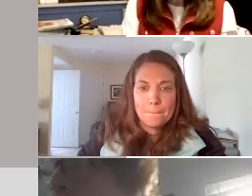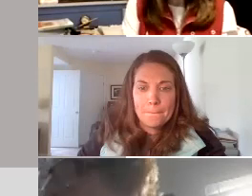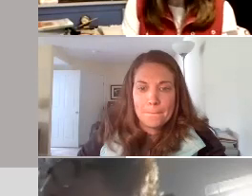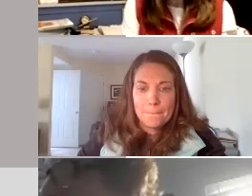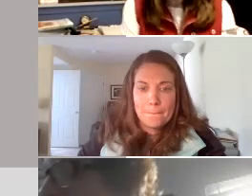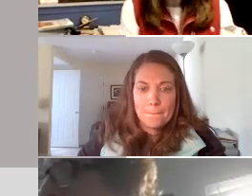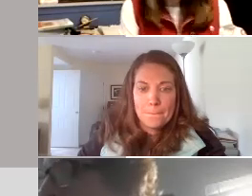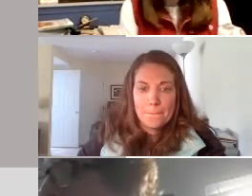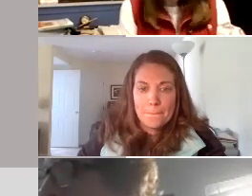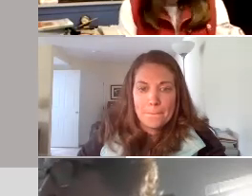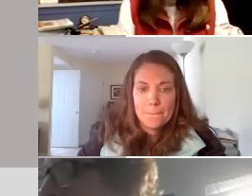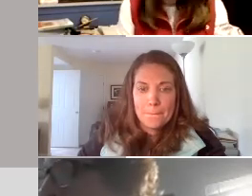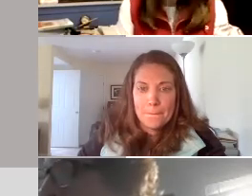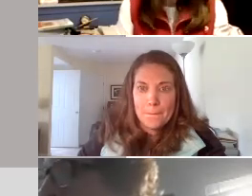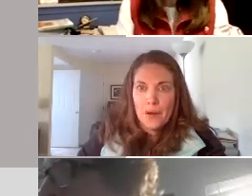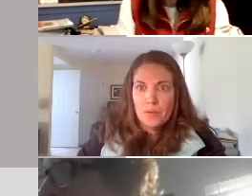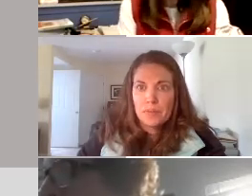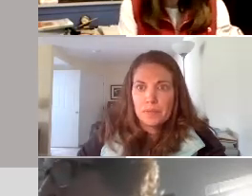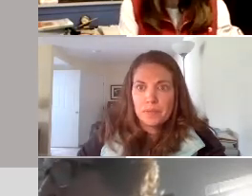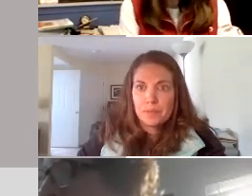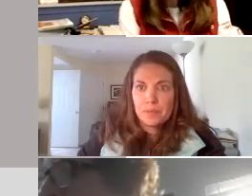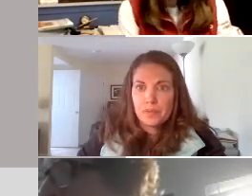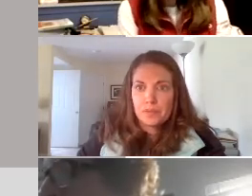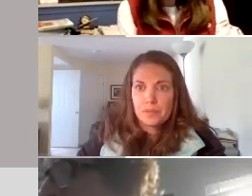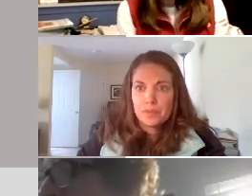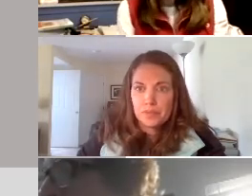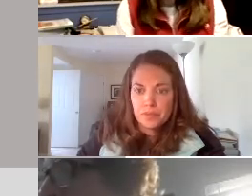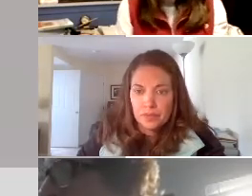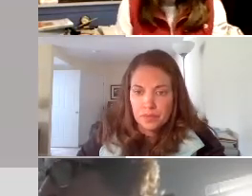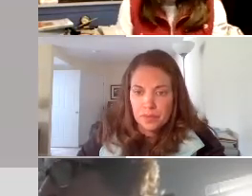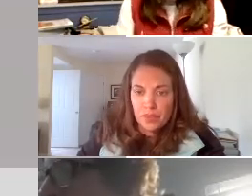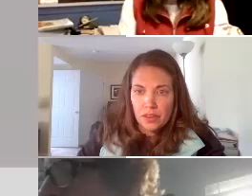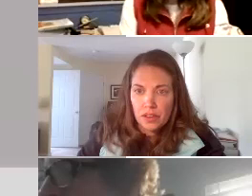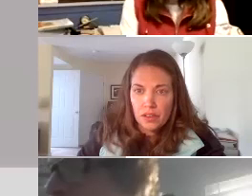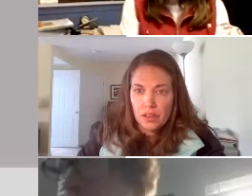be right within arm's reach. And you want to,